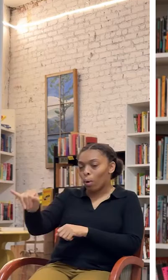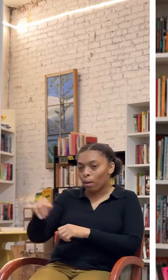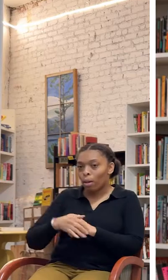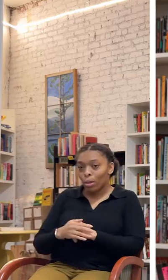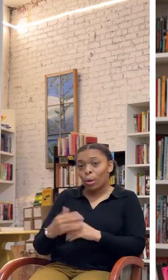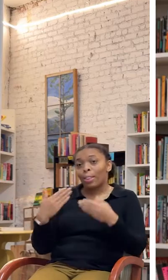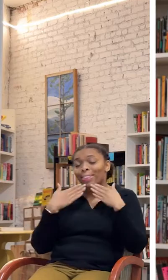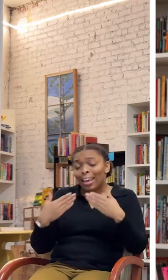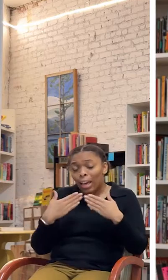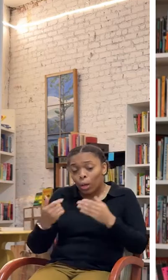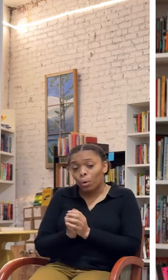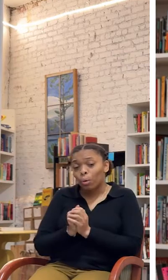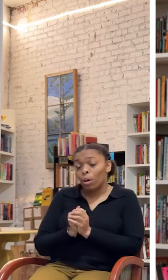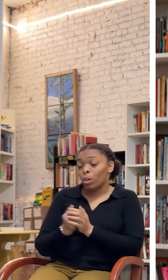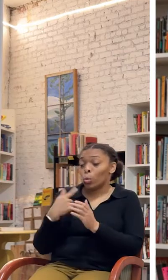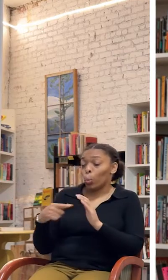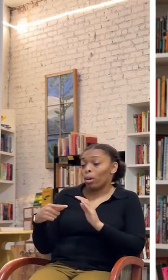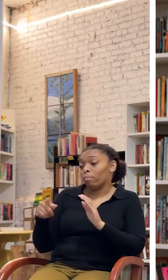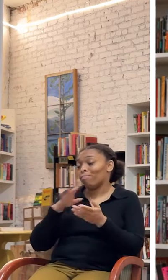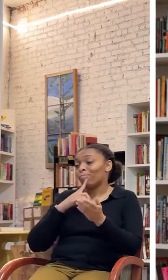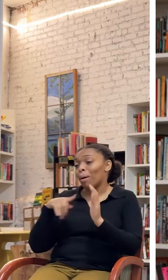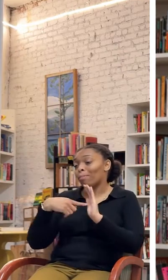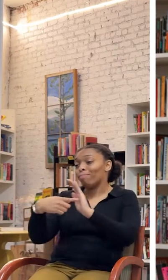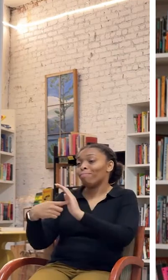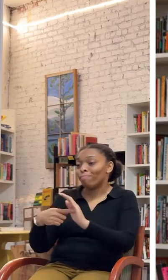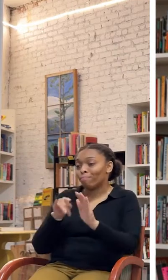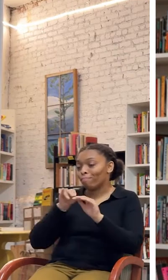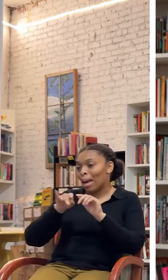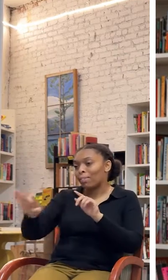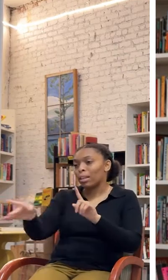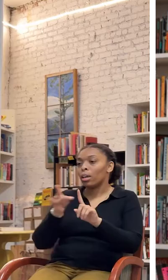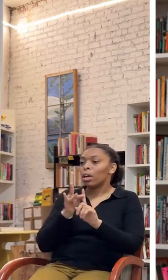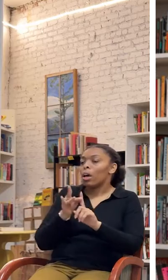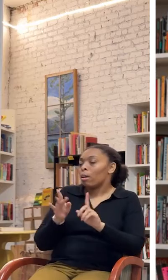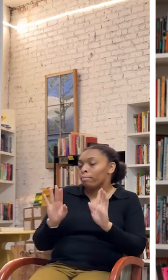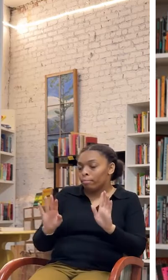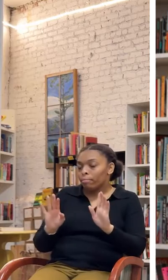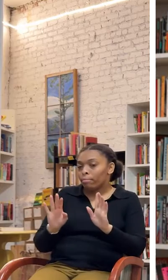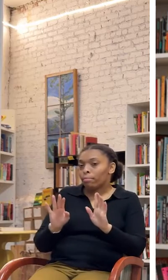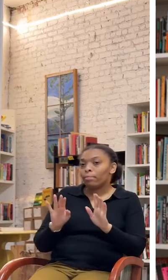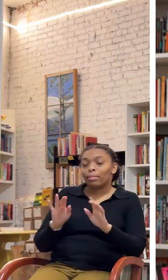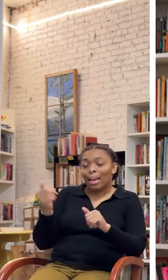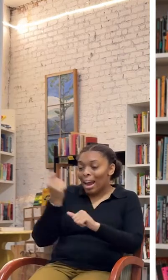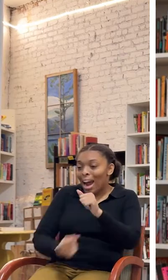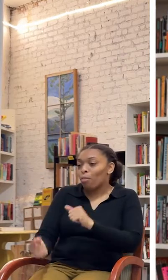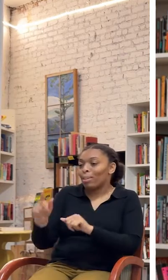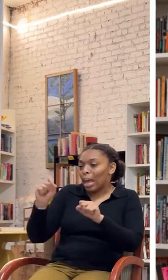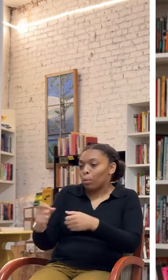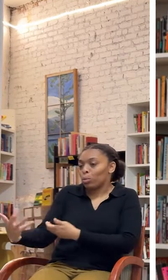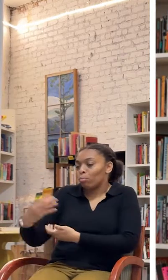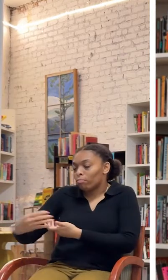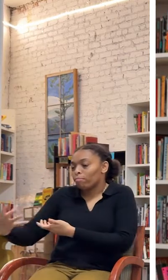So thank you. So when we talk about manifestation, it's also the call to action when he say we can't, everybody gets to